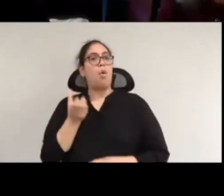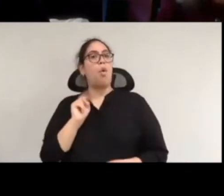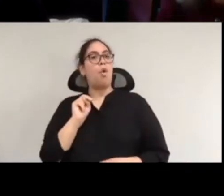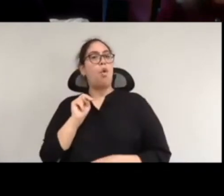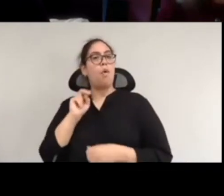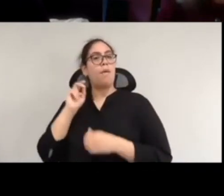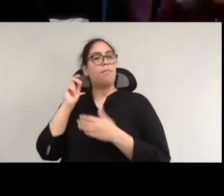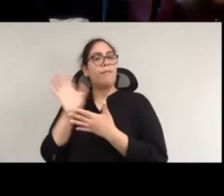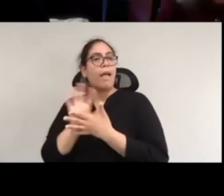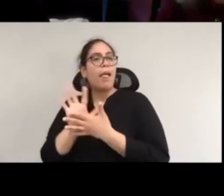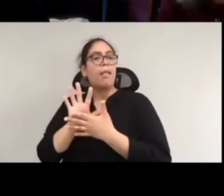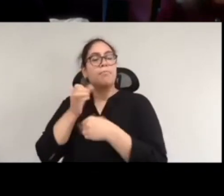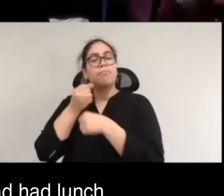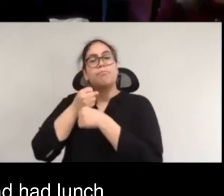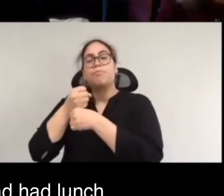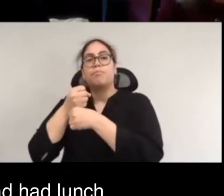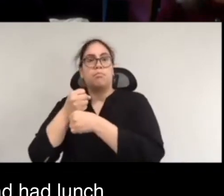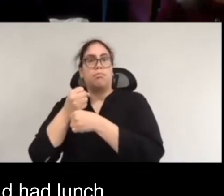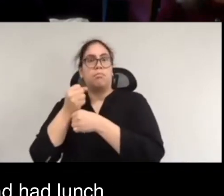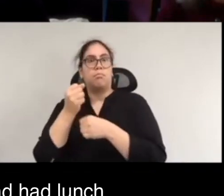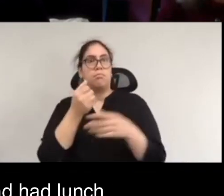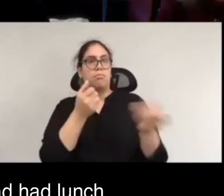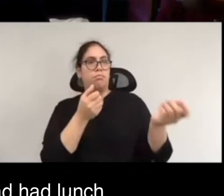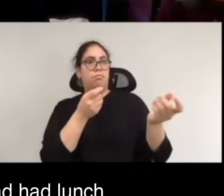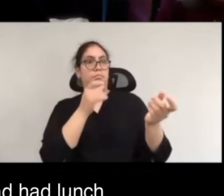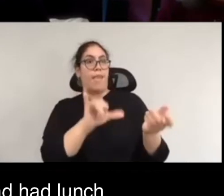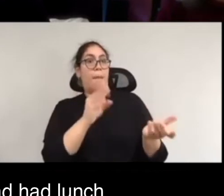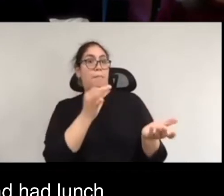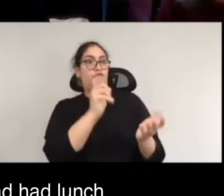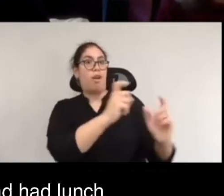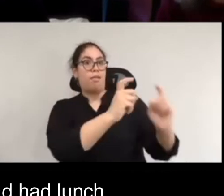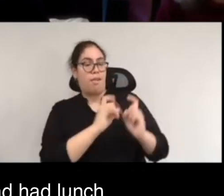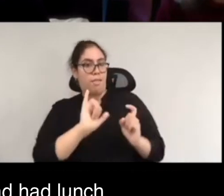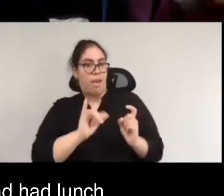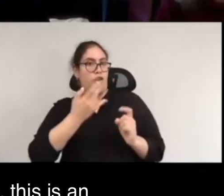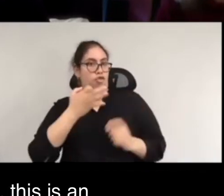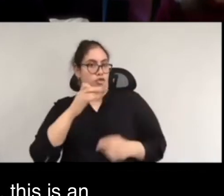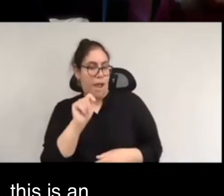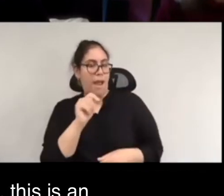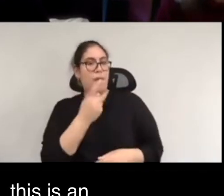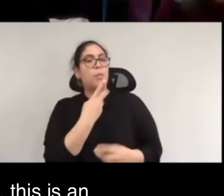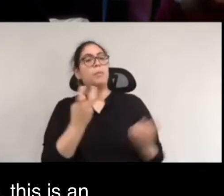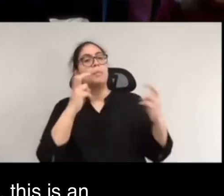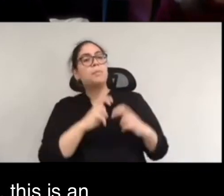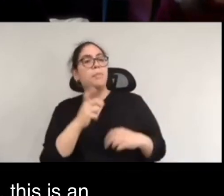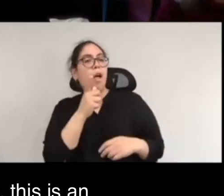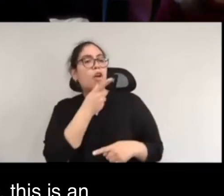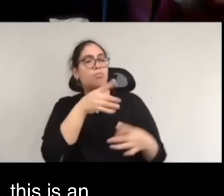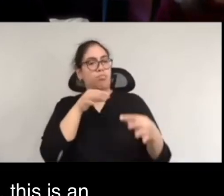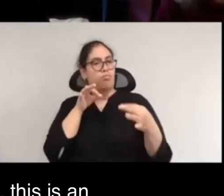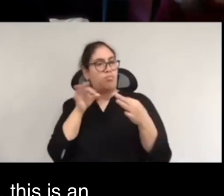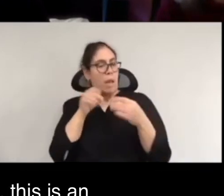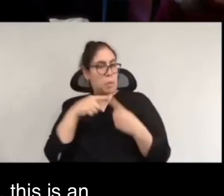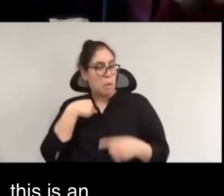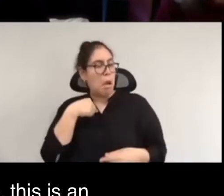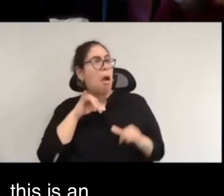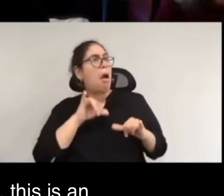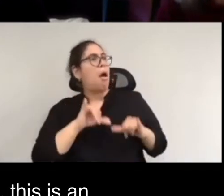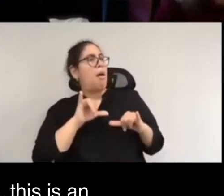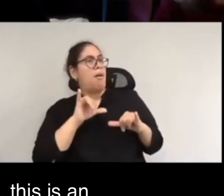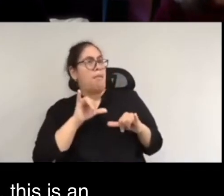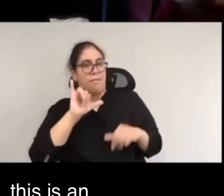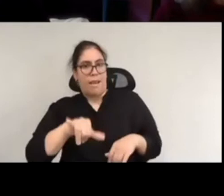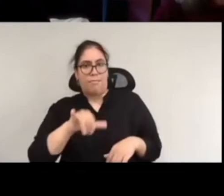won this grant from Michelle, and we went and had lunch, and she explained this to me. And I was like, this is an amazing part